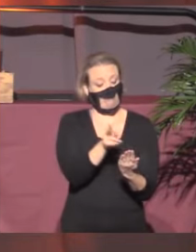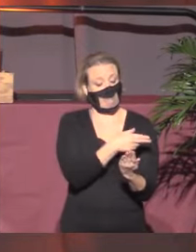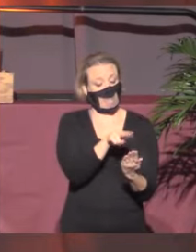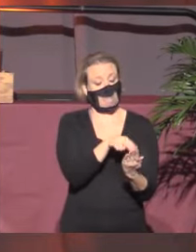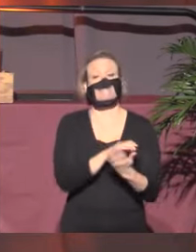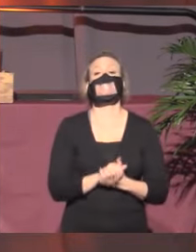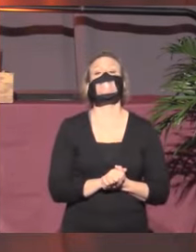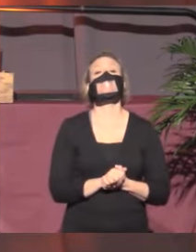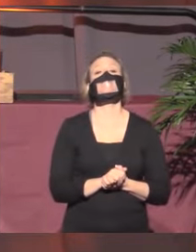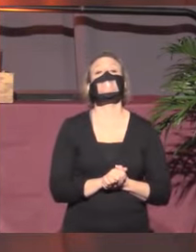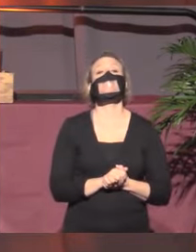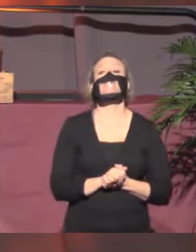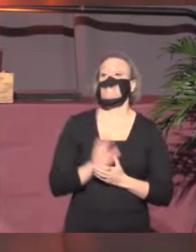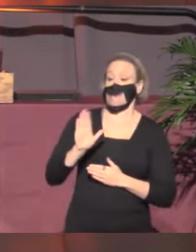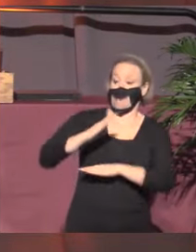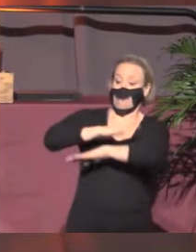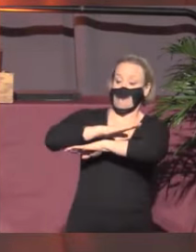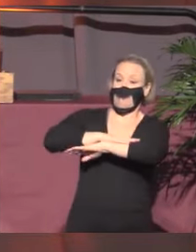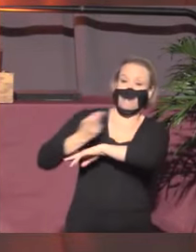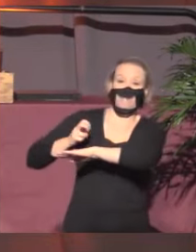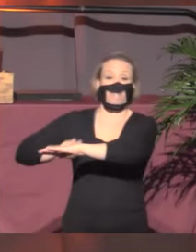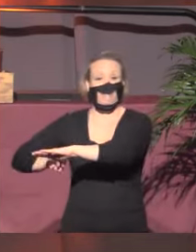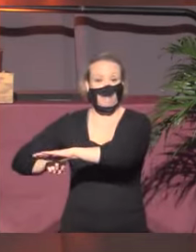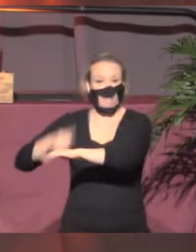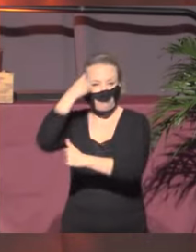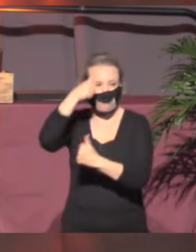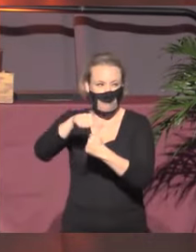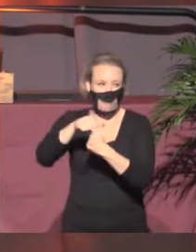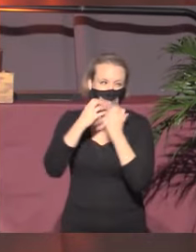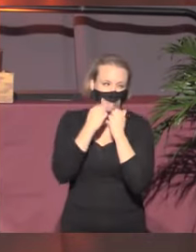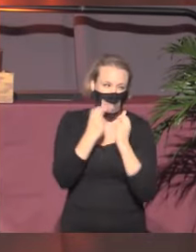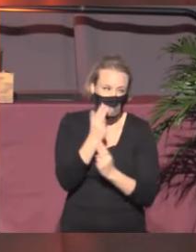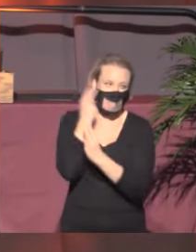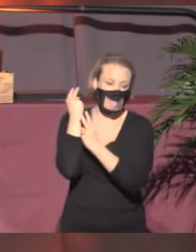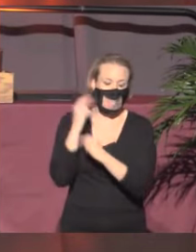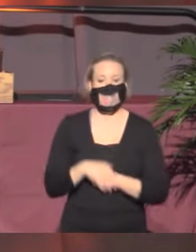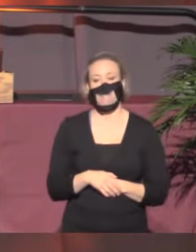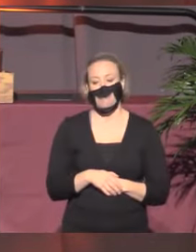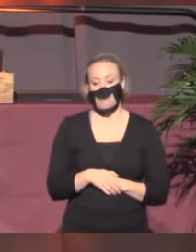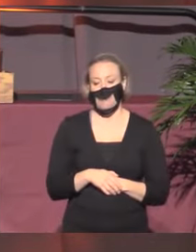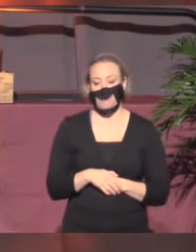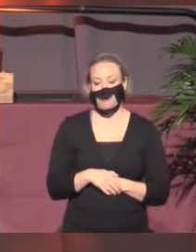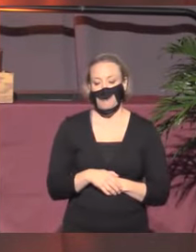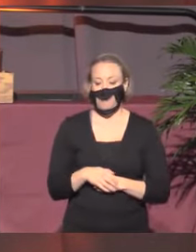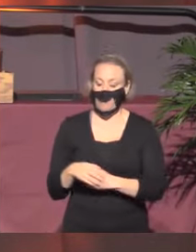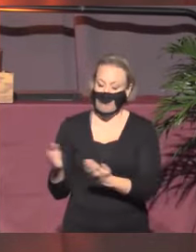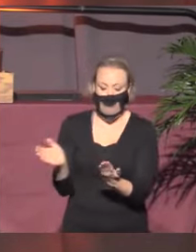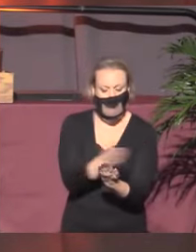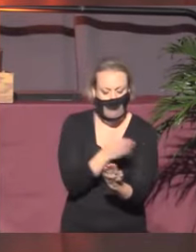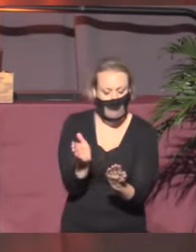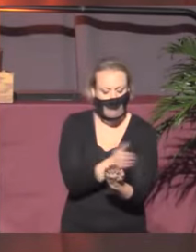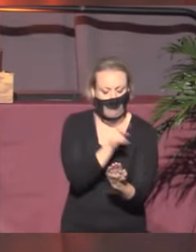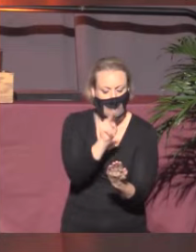Sitting at his desk, one I remember running up to as a little kid, then a teenager, now a young adult, I read through his